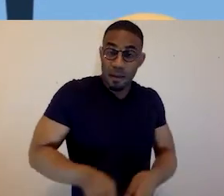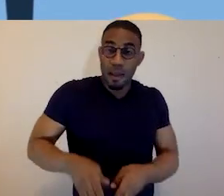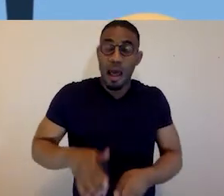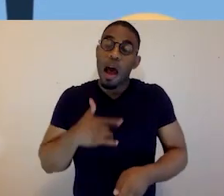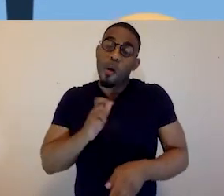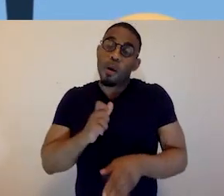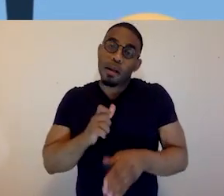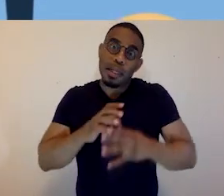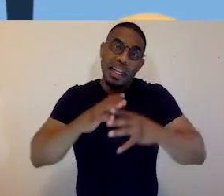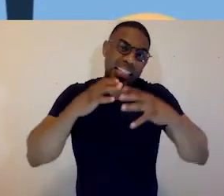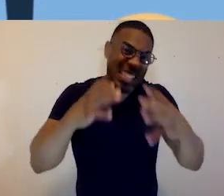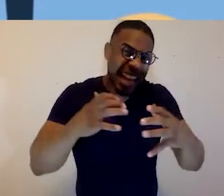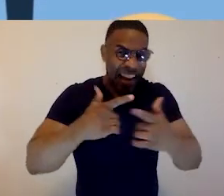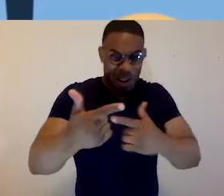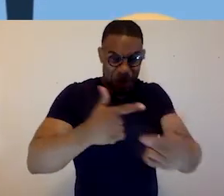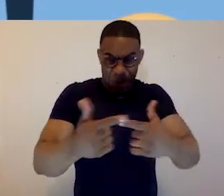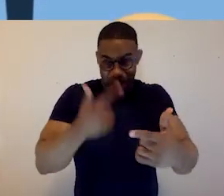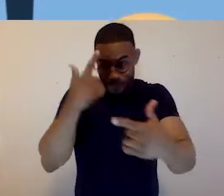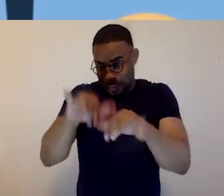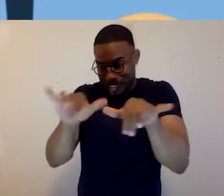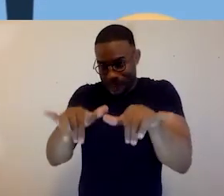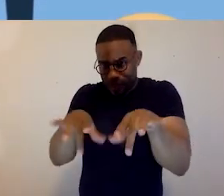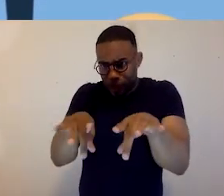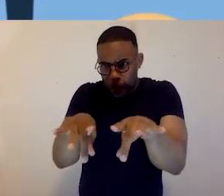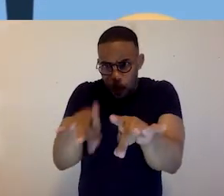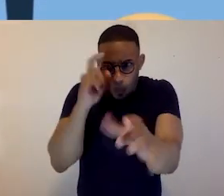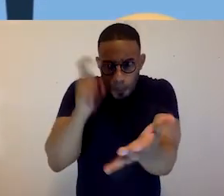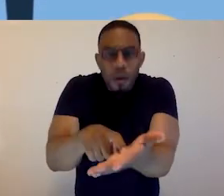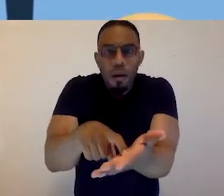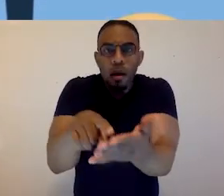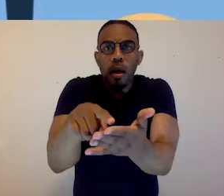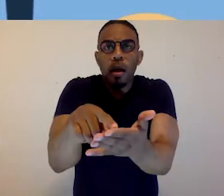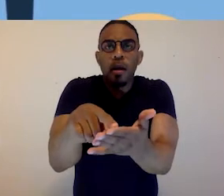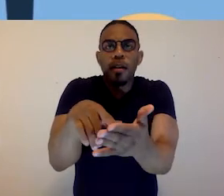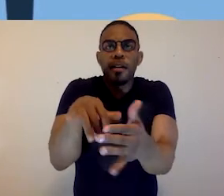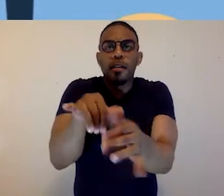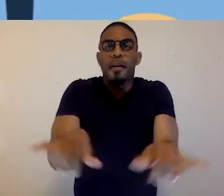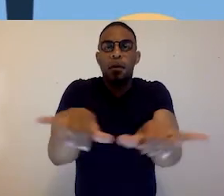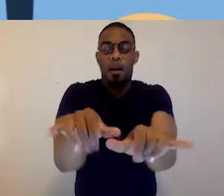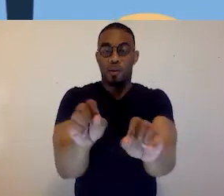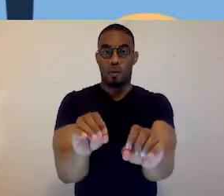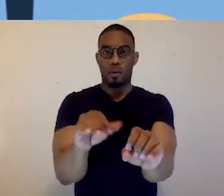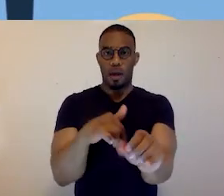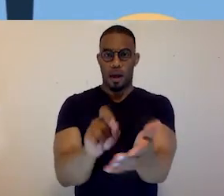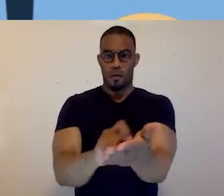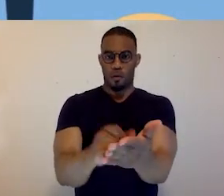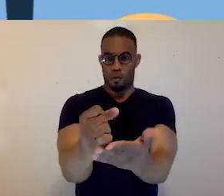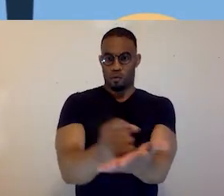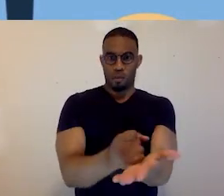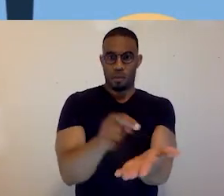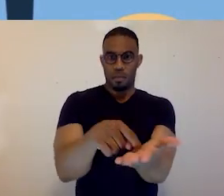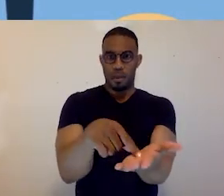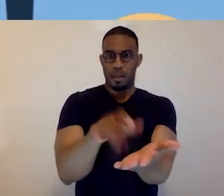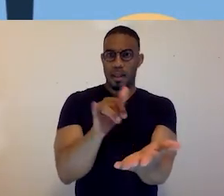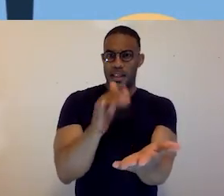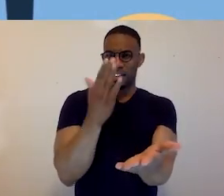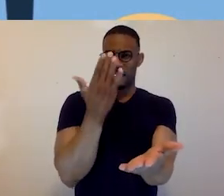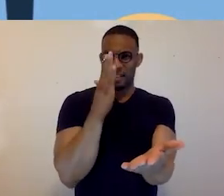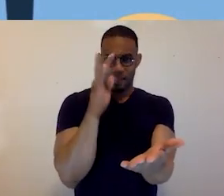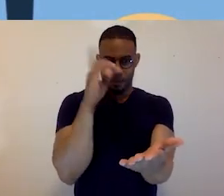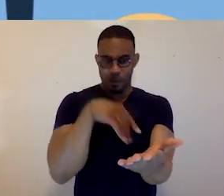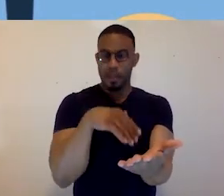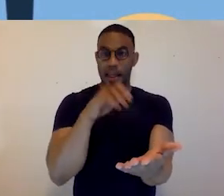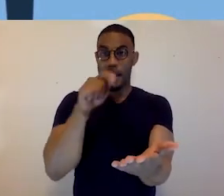quite a bit of interactions for the system to observe the pattern. So I wrote a script that